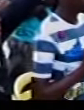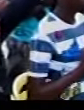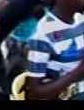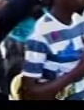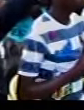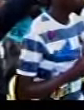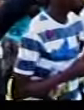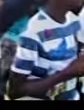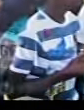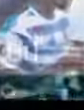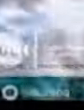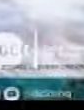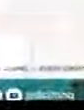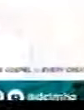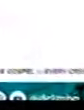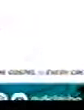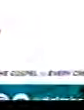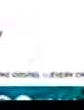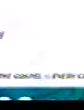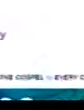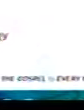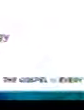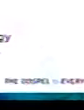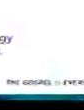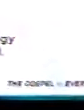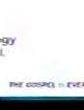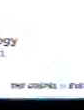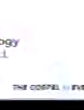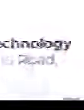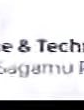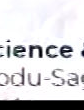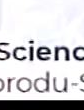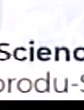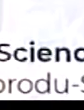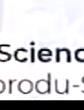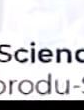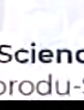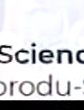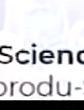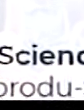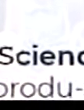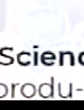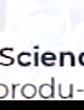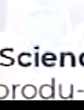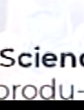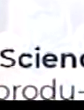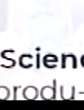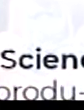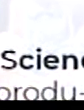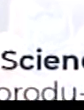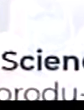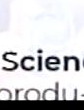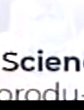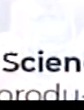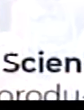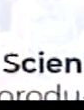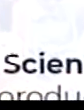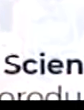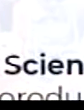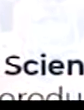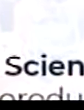and young adults, here comes the Impact Academy. Saturday, July 30. 0600 hours